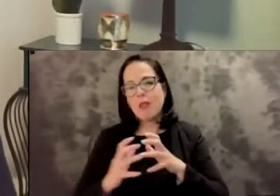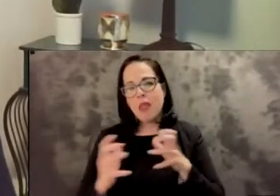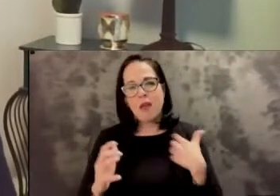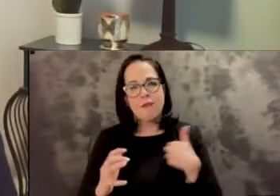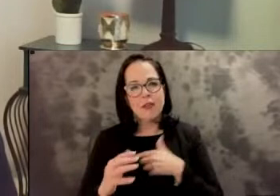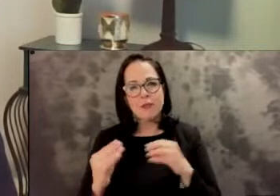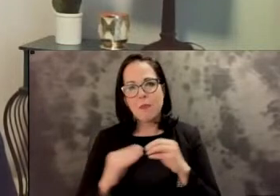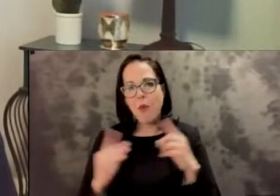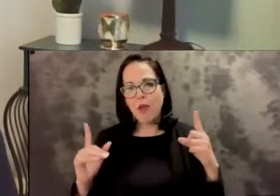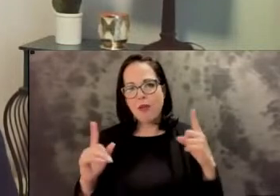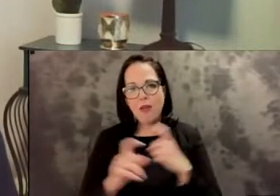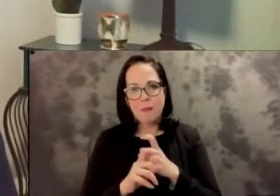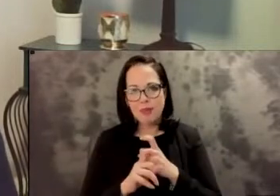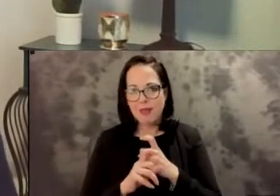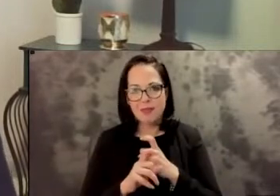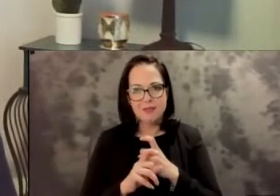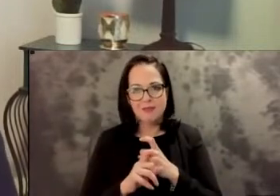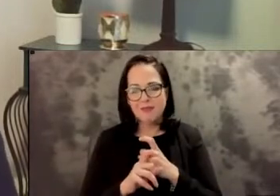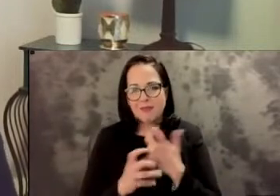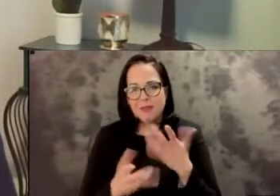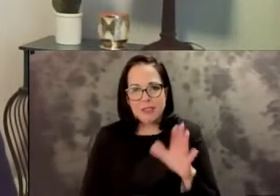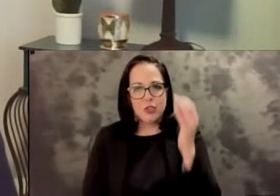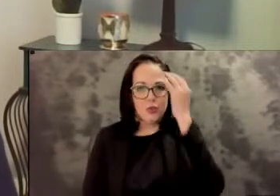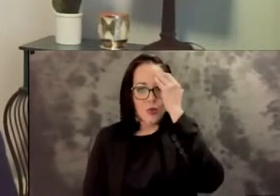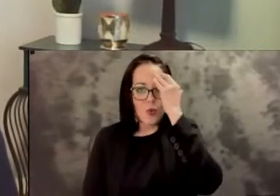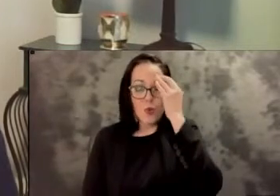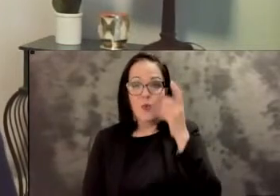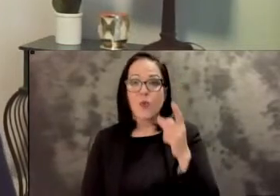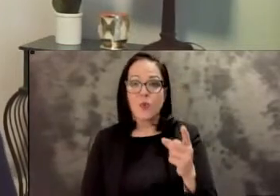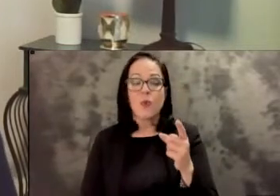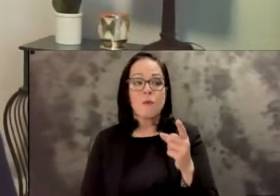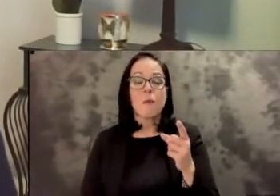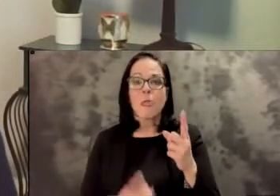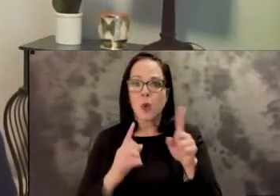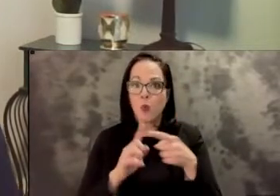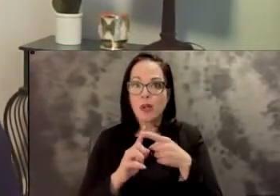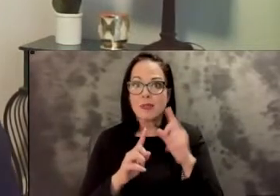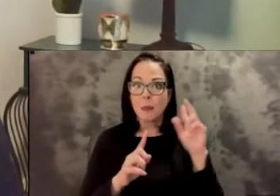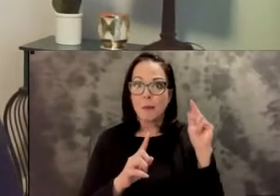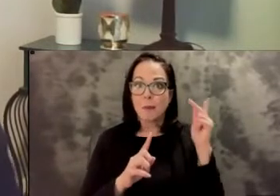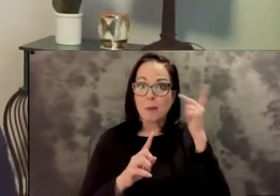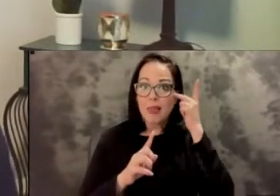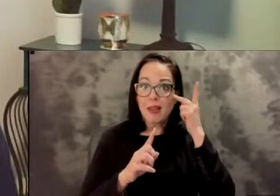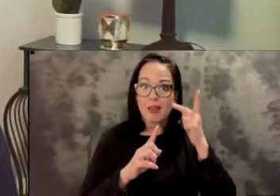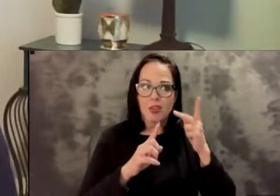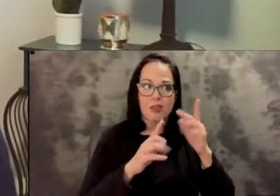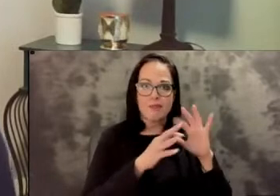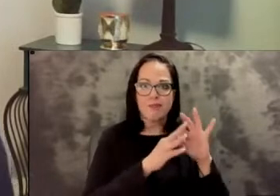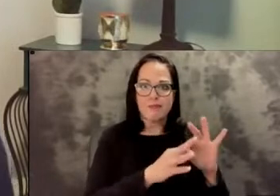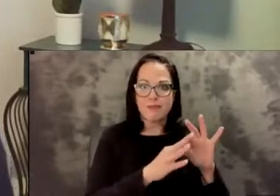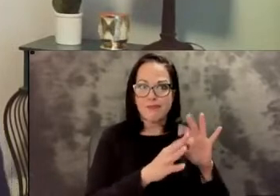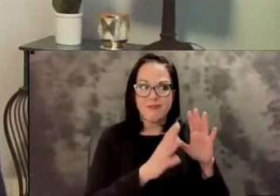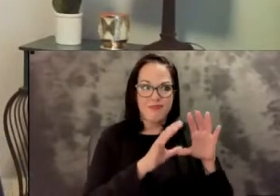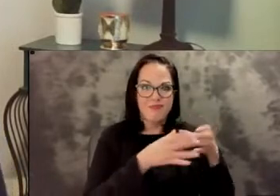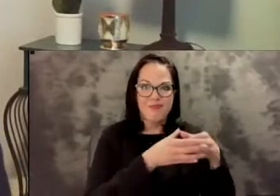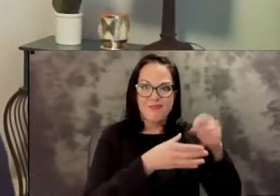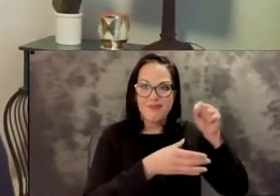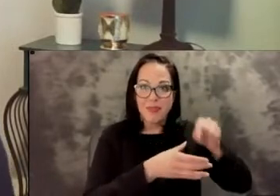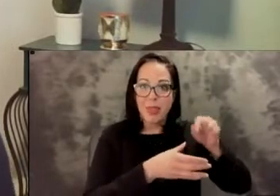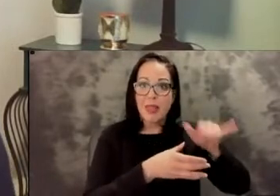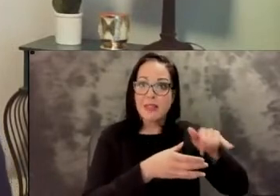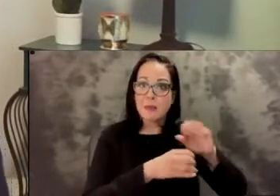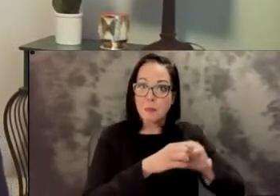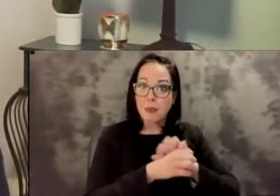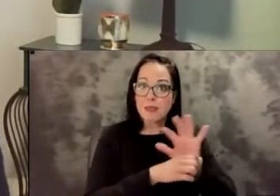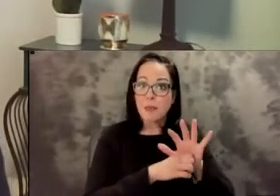that, especially when you're taking into account the politicization of this pandemic. So we've made a recommendation to encourage